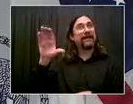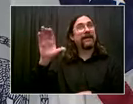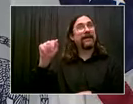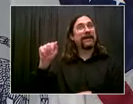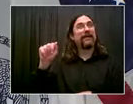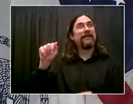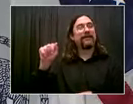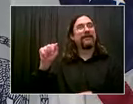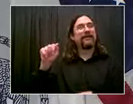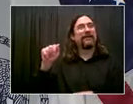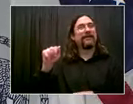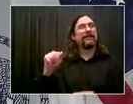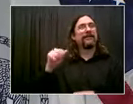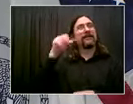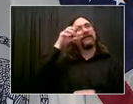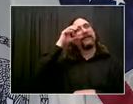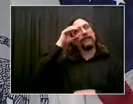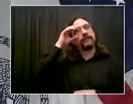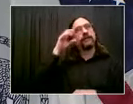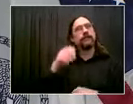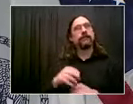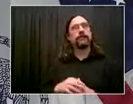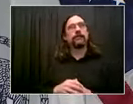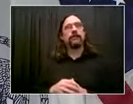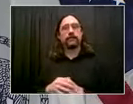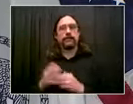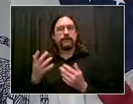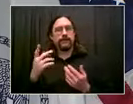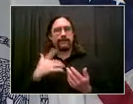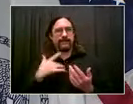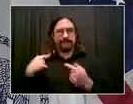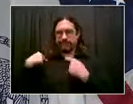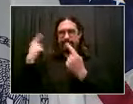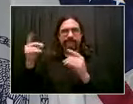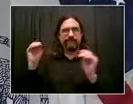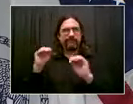Our last question goes to Yehudit from Borough Park 24.